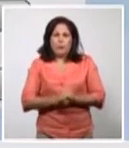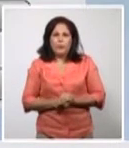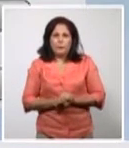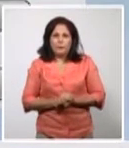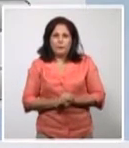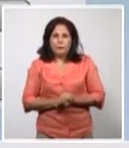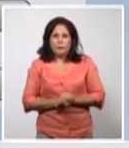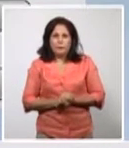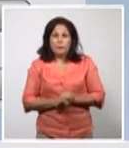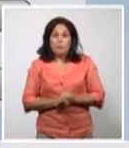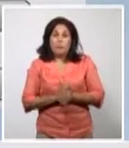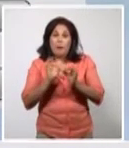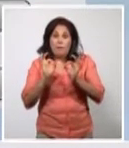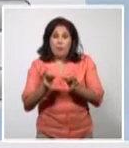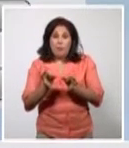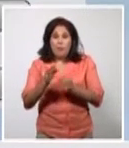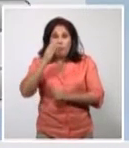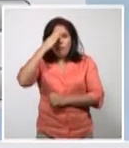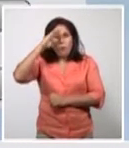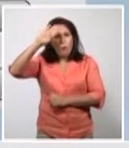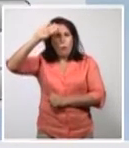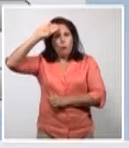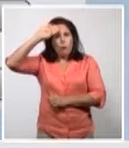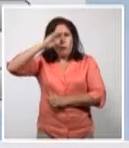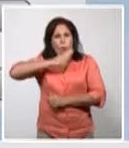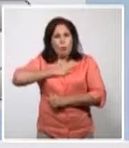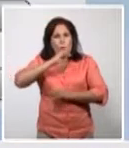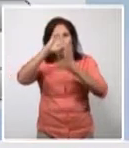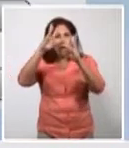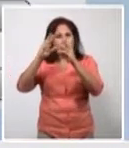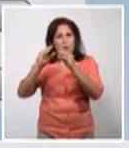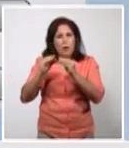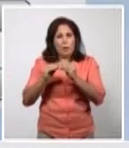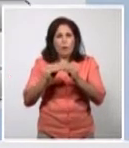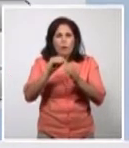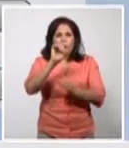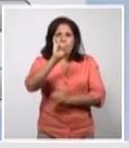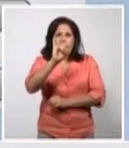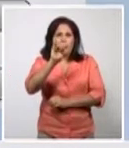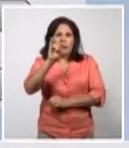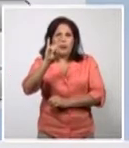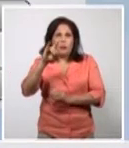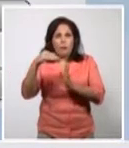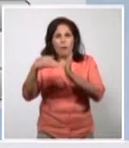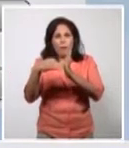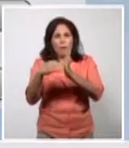COVID-19. In this way, Cuba accumulates